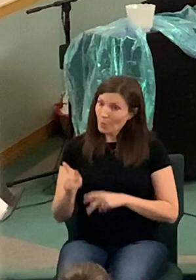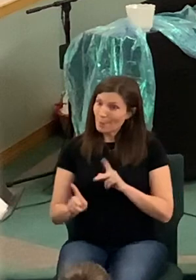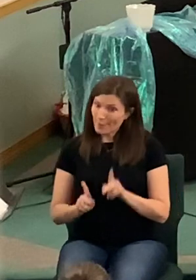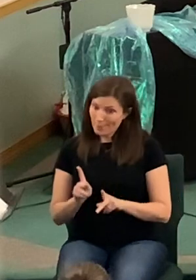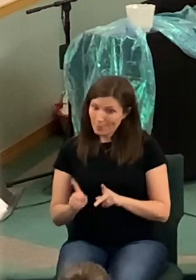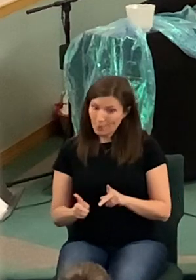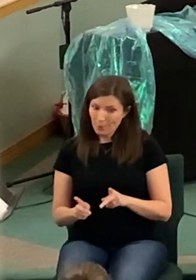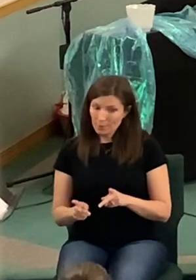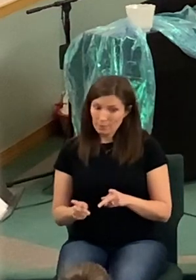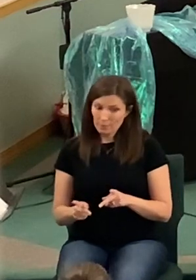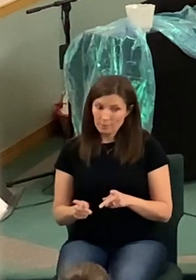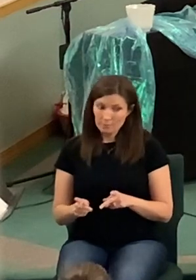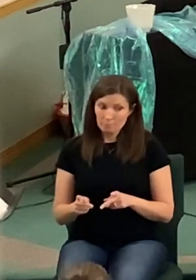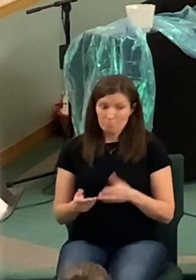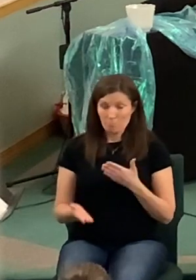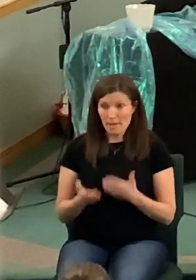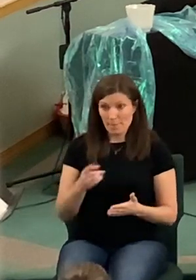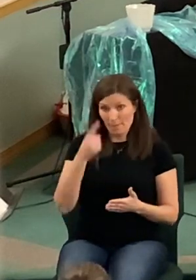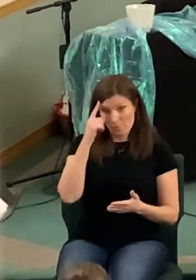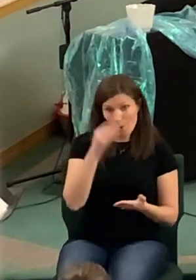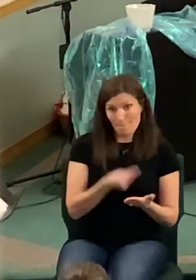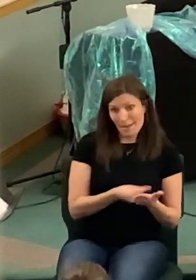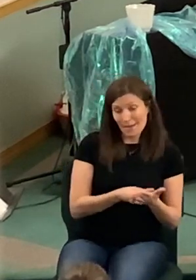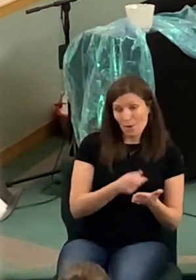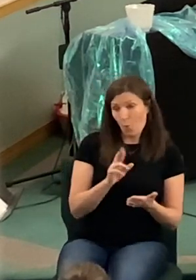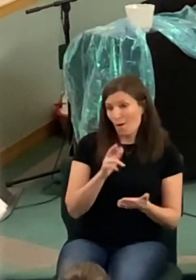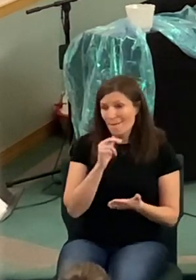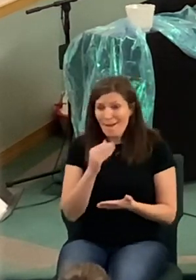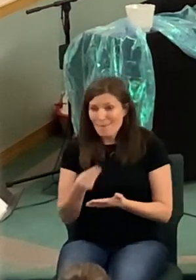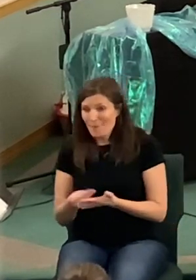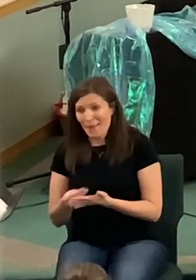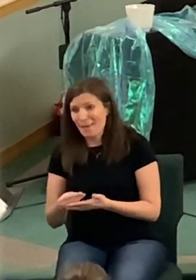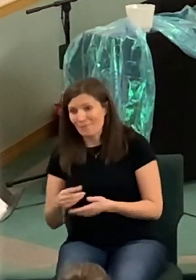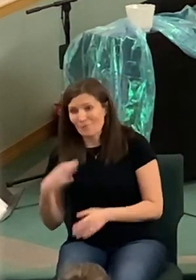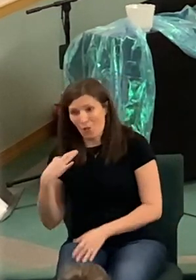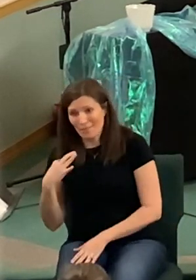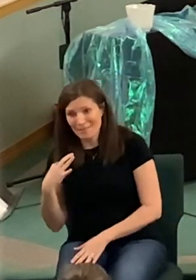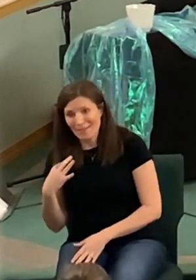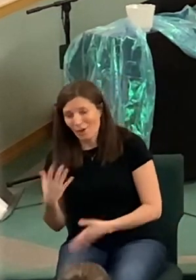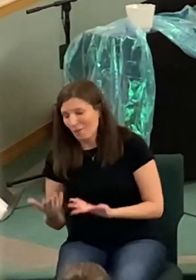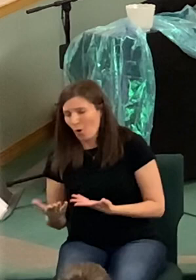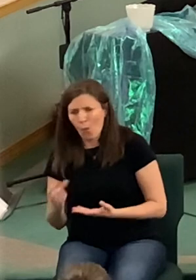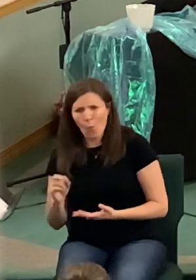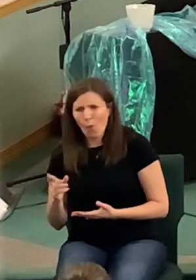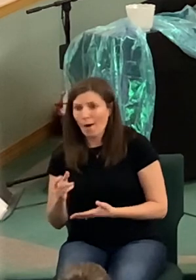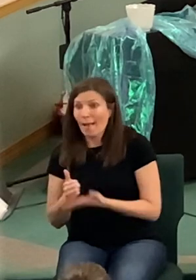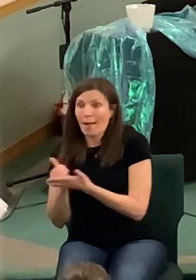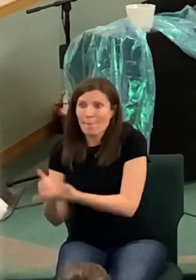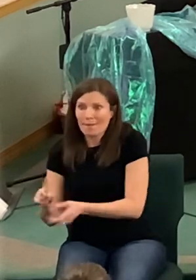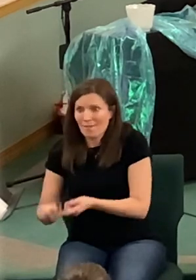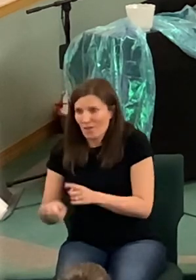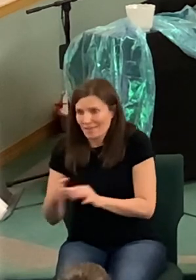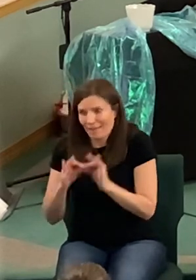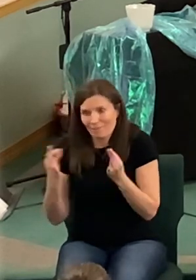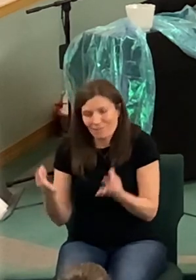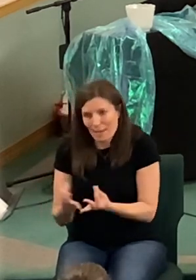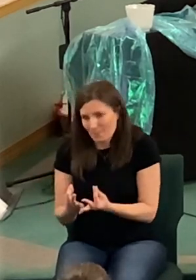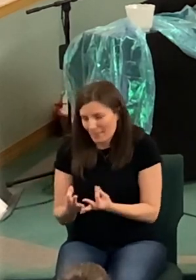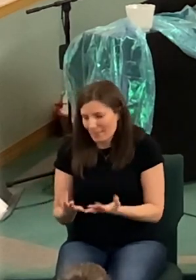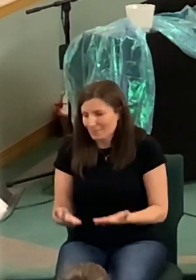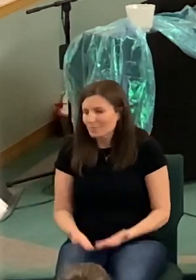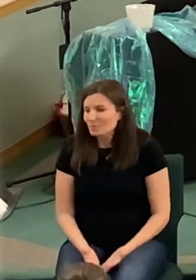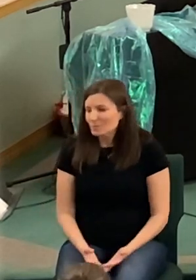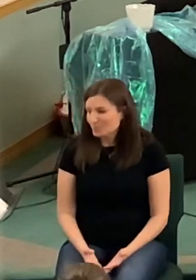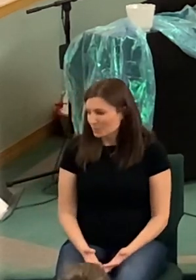whether officially for a paycheck or unofficially when we're helping out friends or family with different